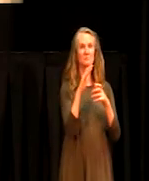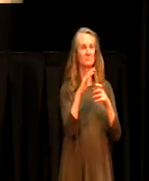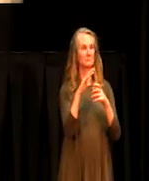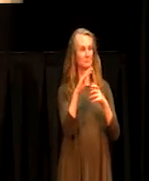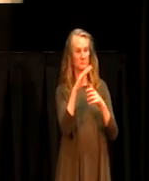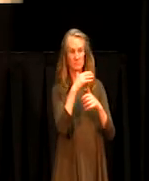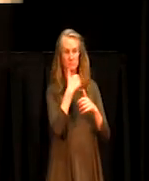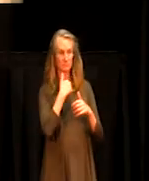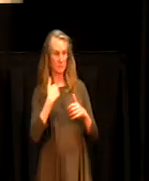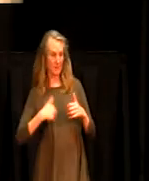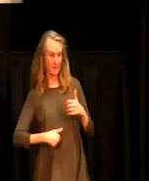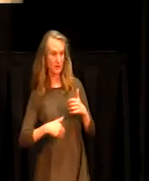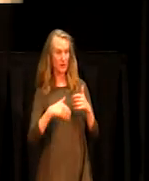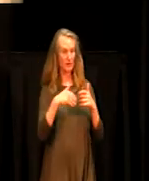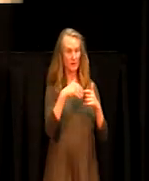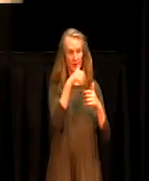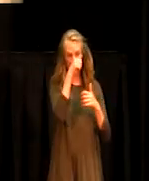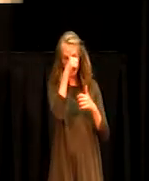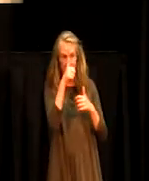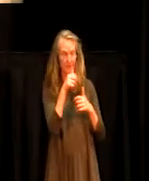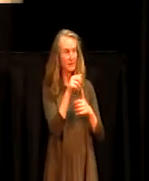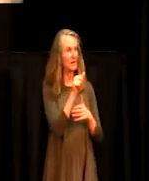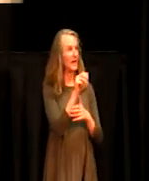and the Amazon and everywhere.